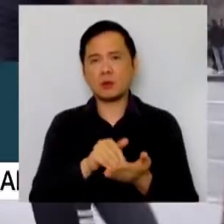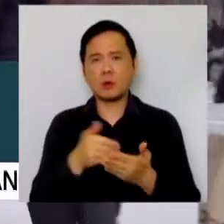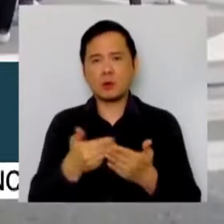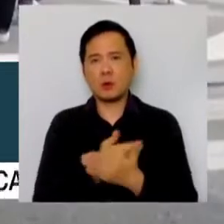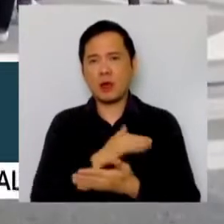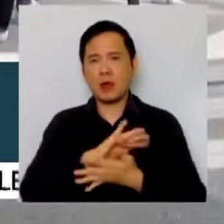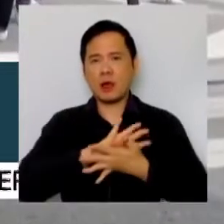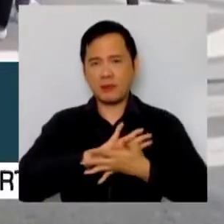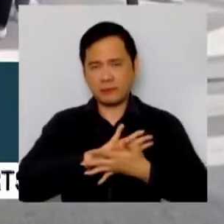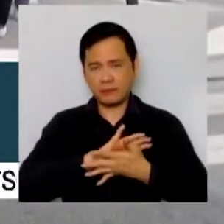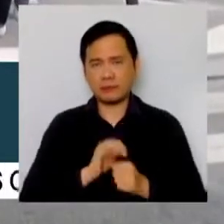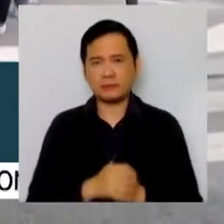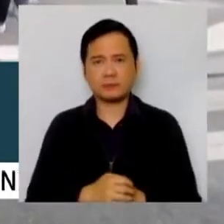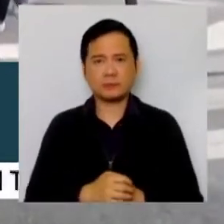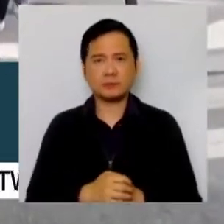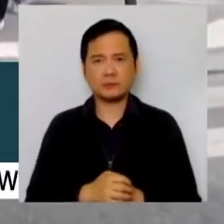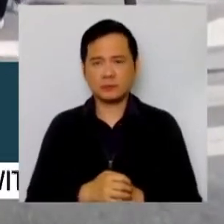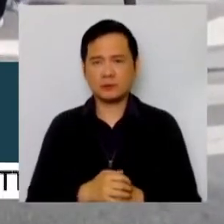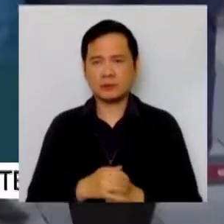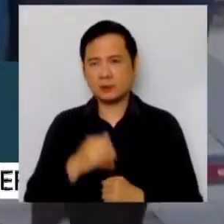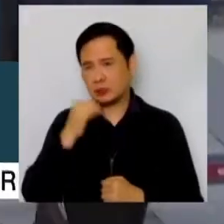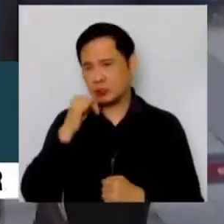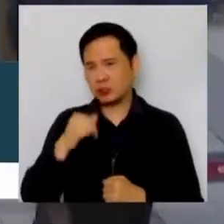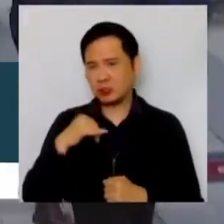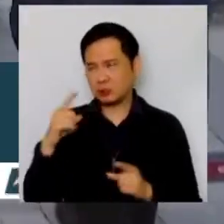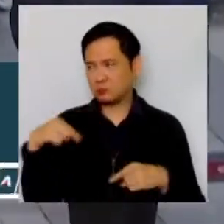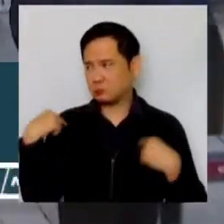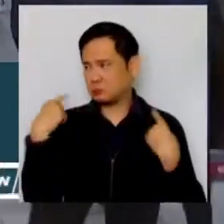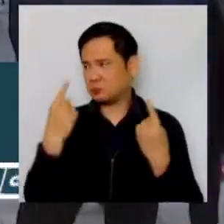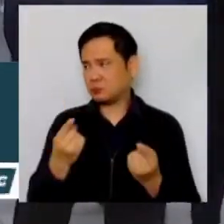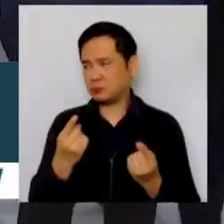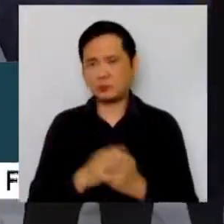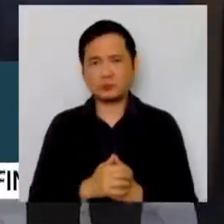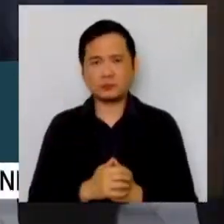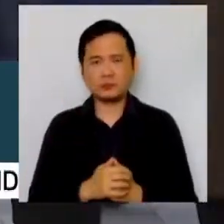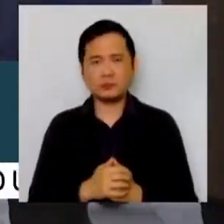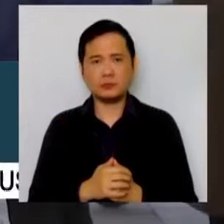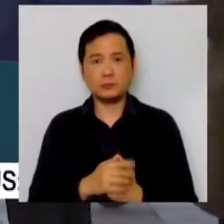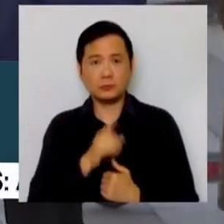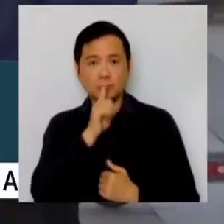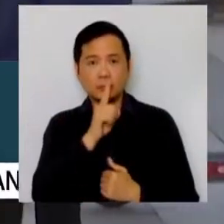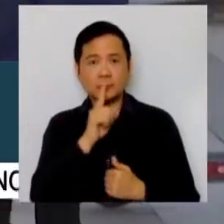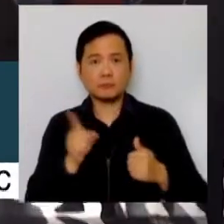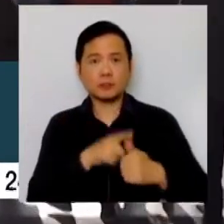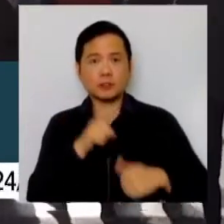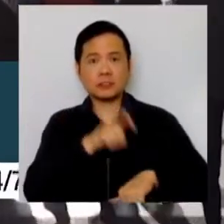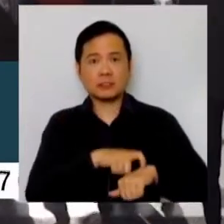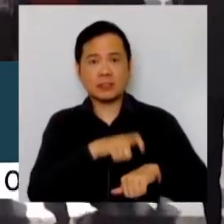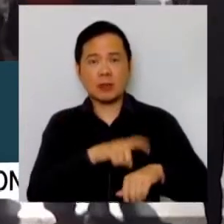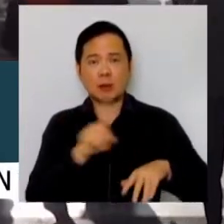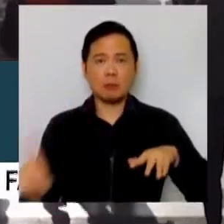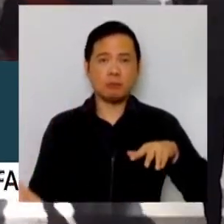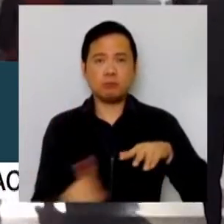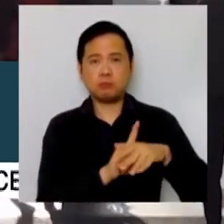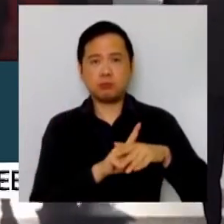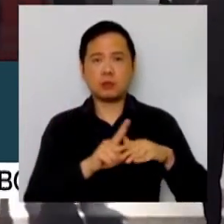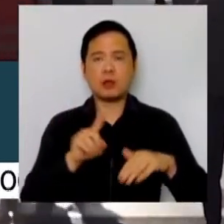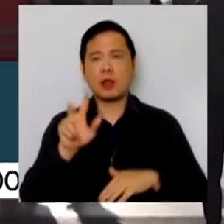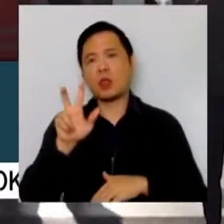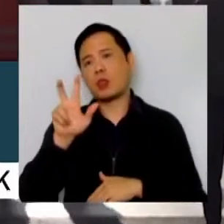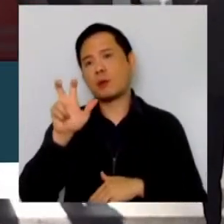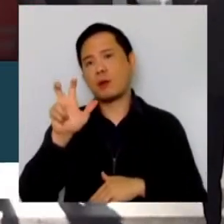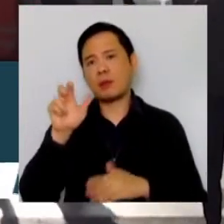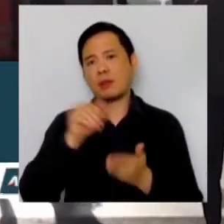infections just in the past 24 hours. This is the first time single-day cases in the country breached